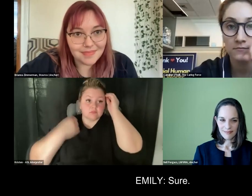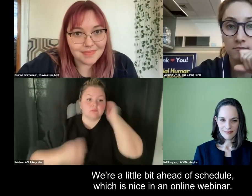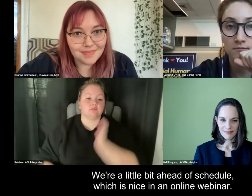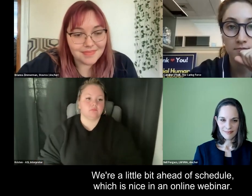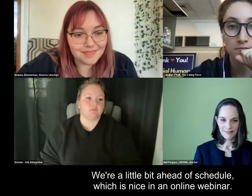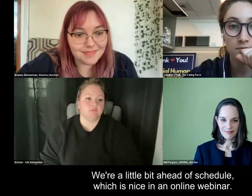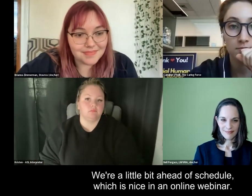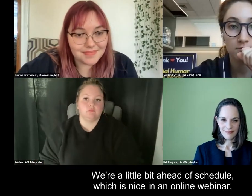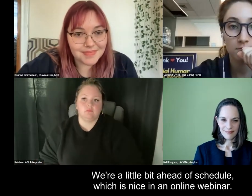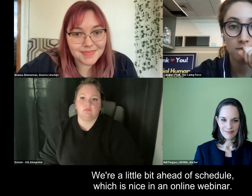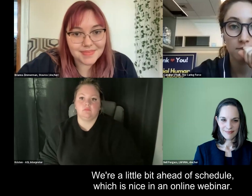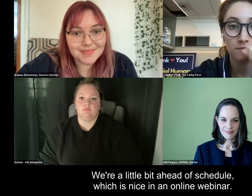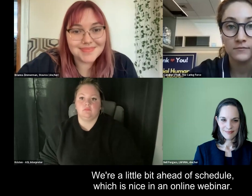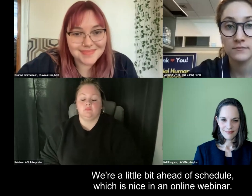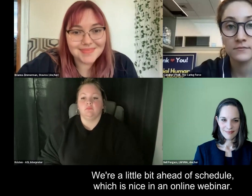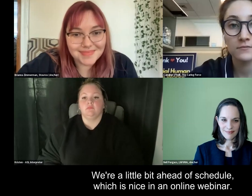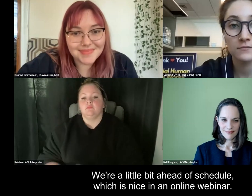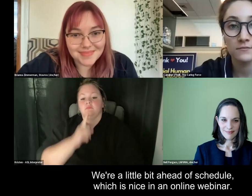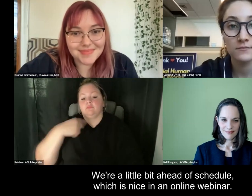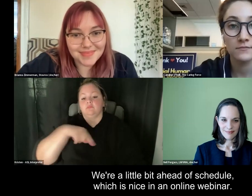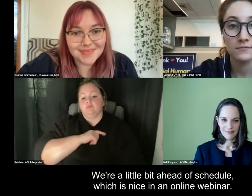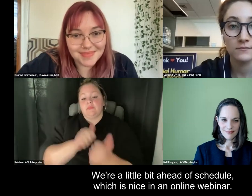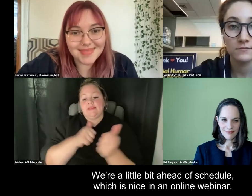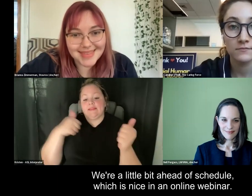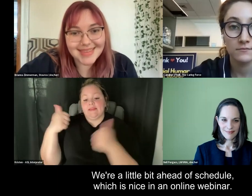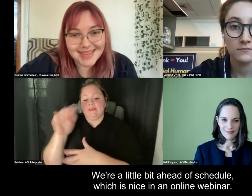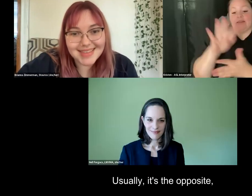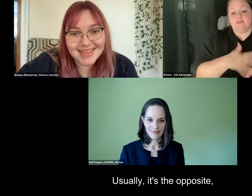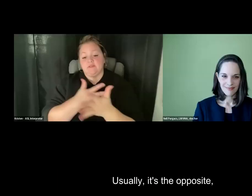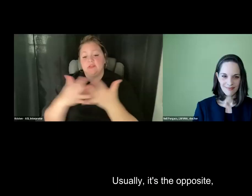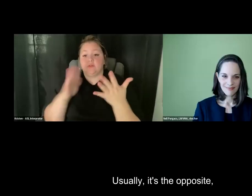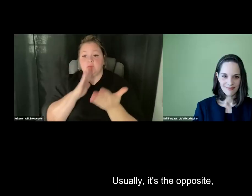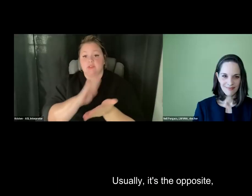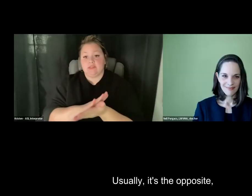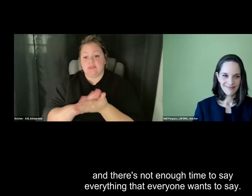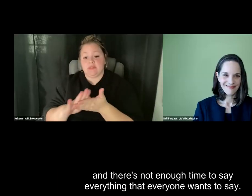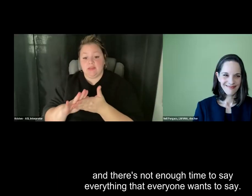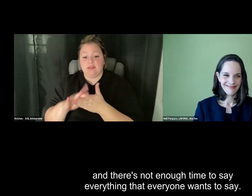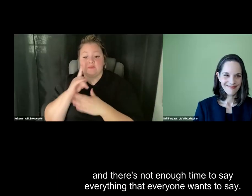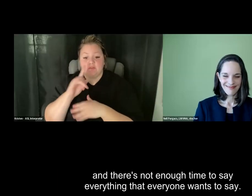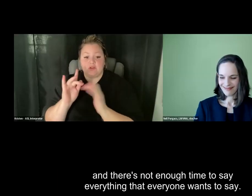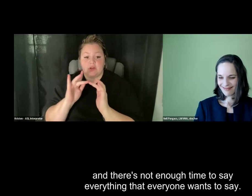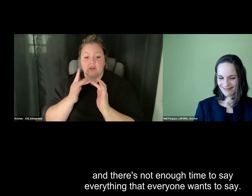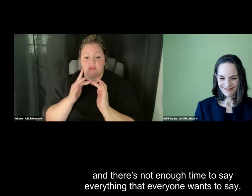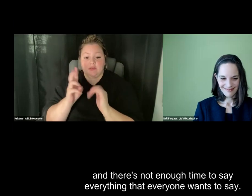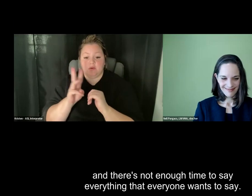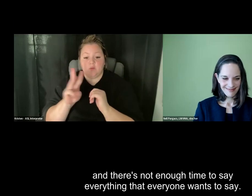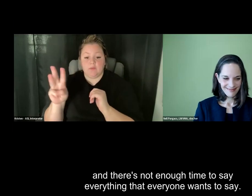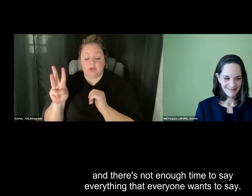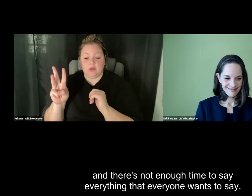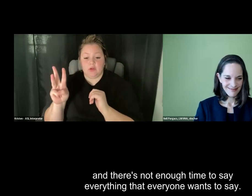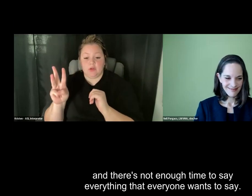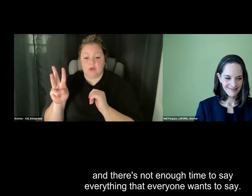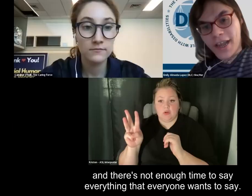Sure, we're a little bit ahead of schedule, which is kind of nice in an online webinar. Usually it's the opposite and there's